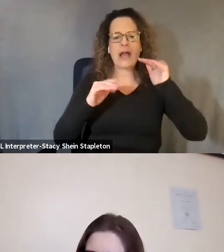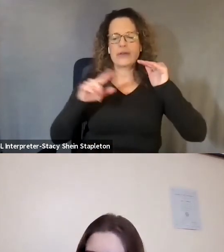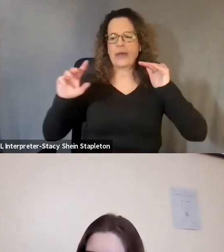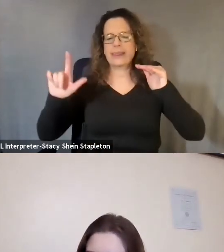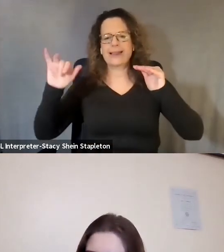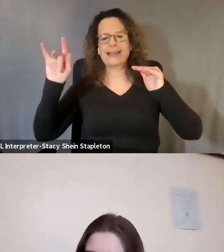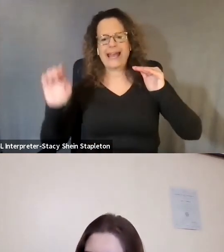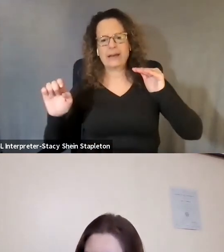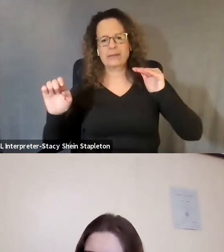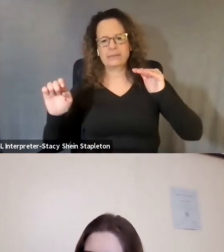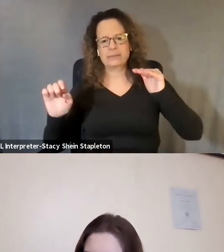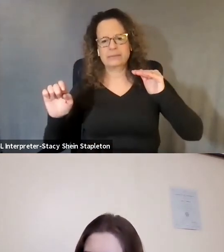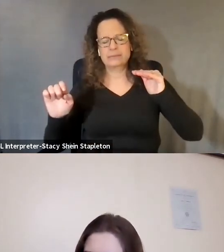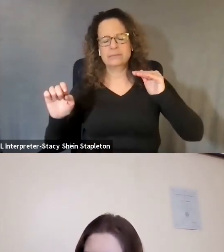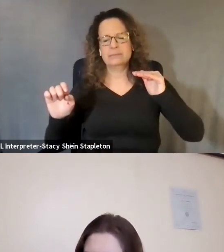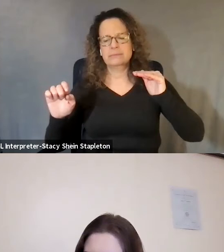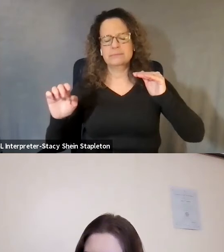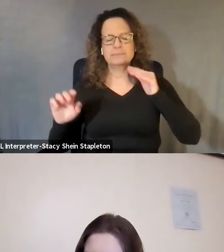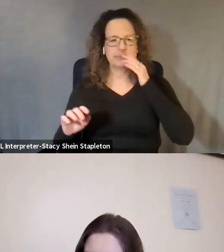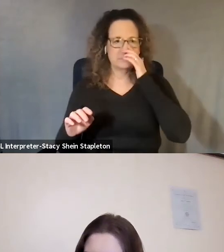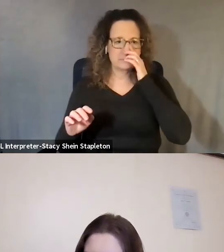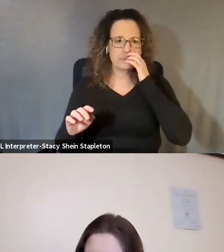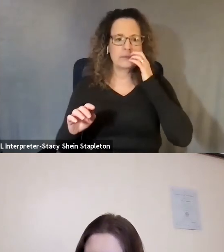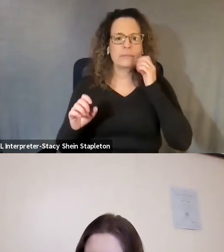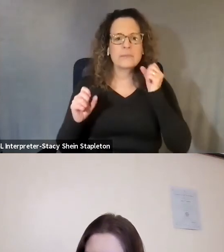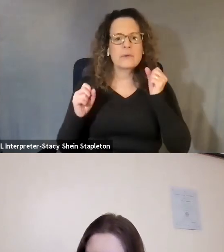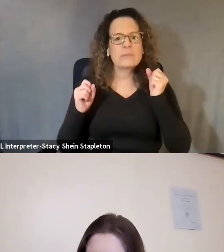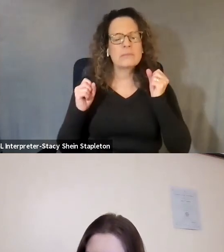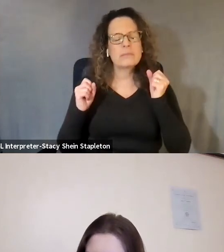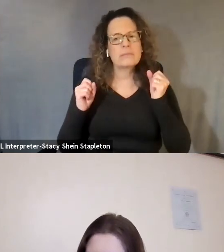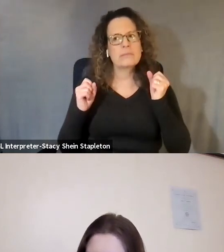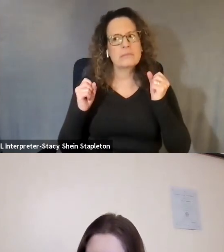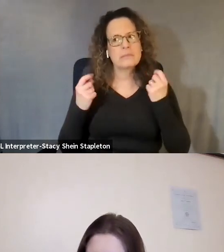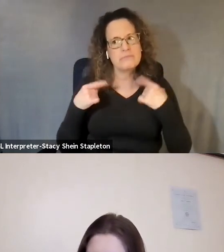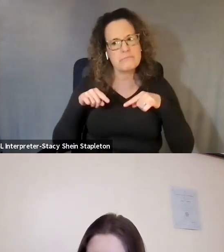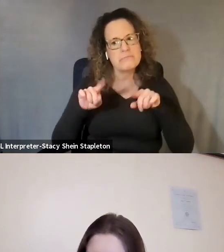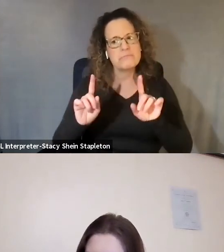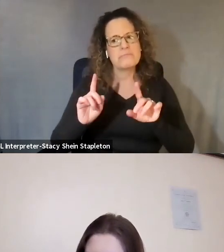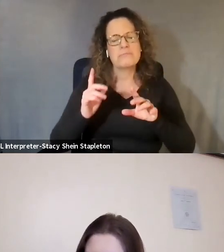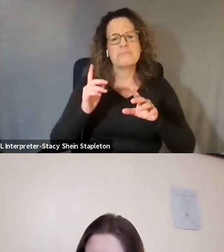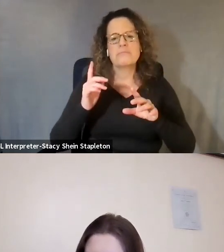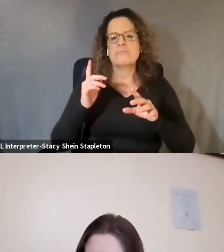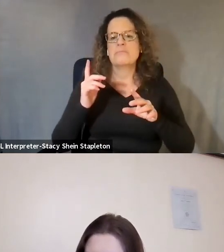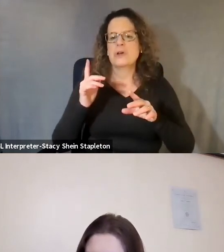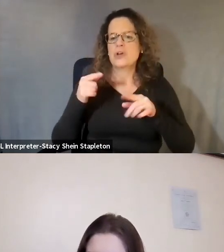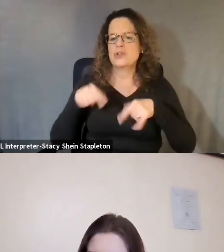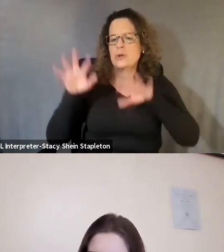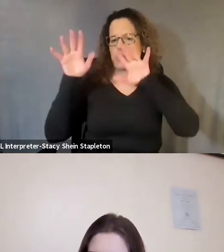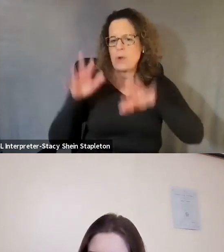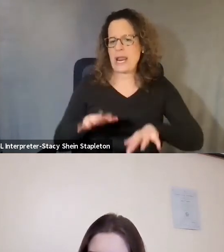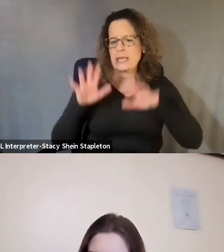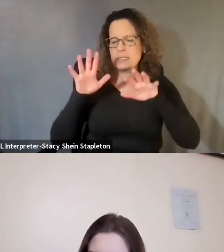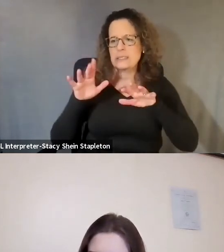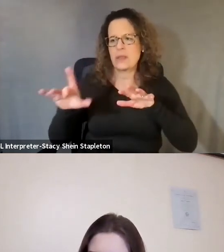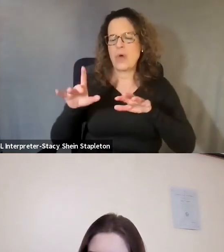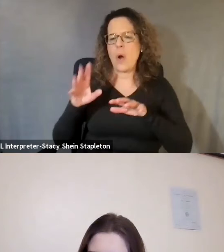Michigan. And for a while during those heavy rains, the Metropolitan Water Reclamation District could not undertake